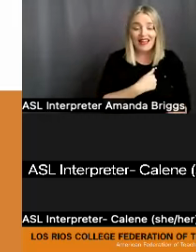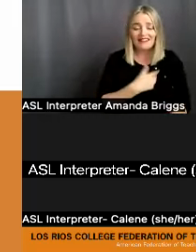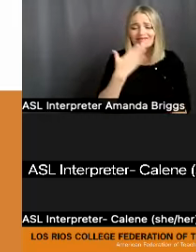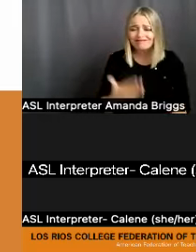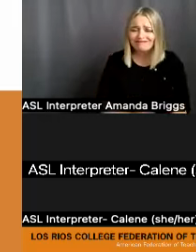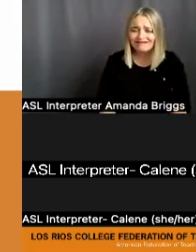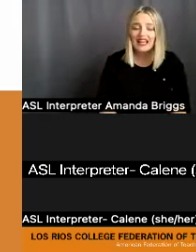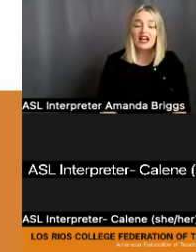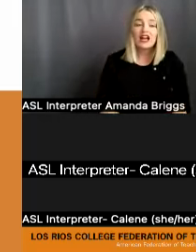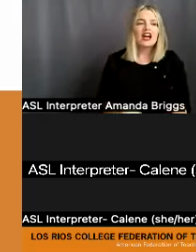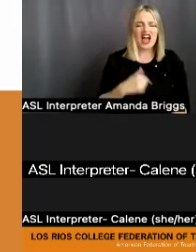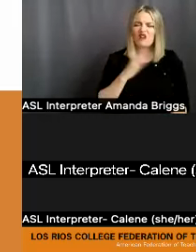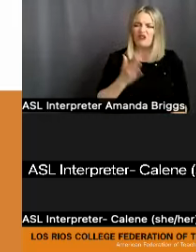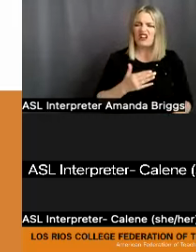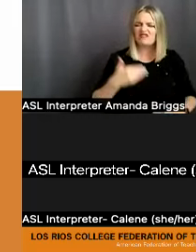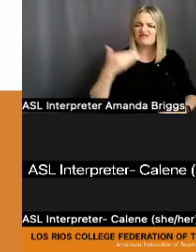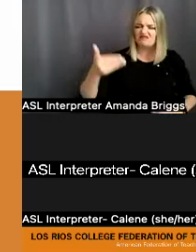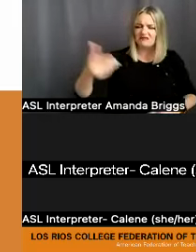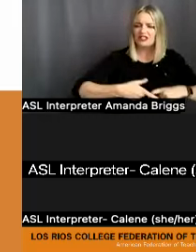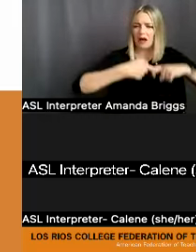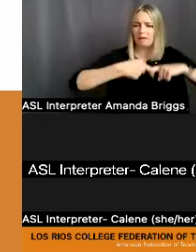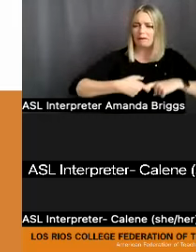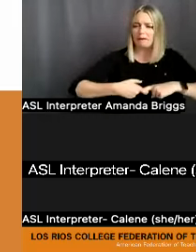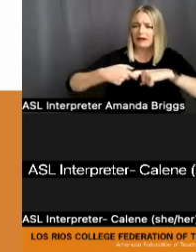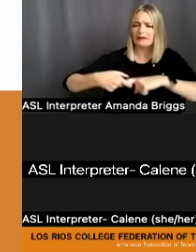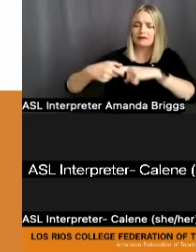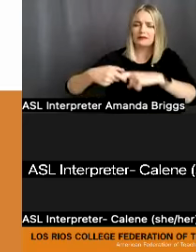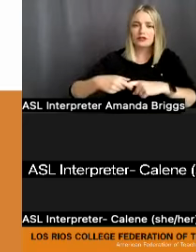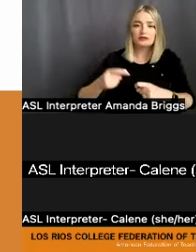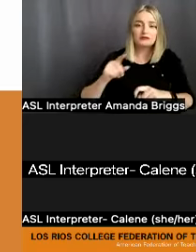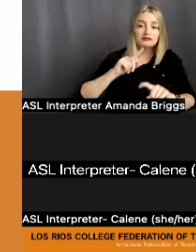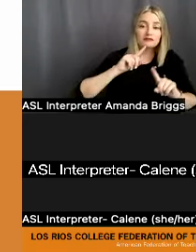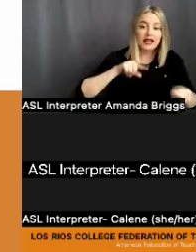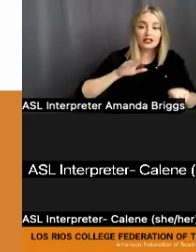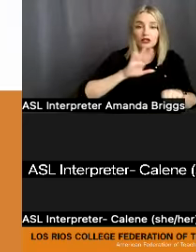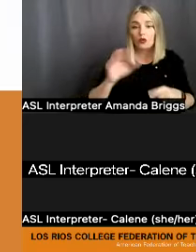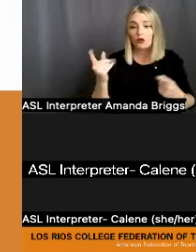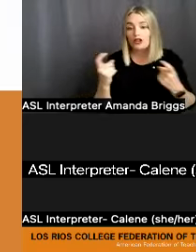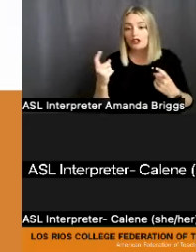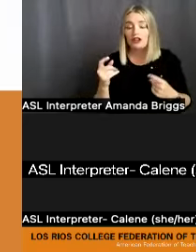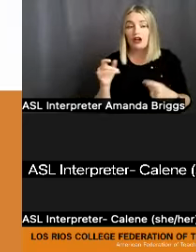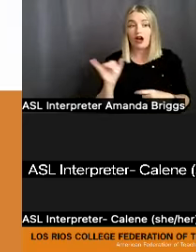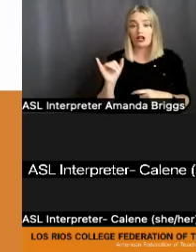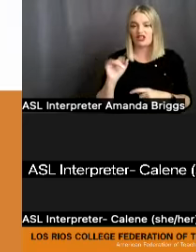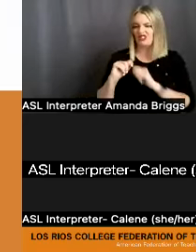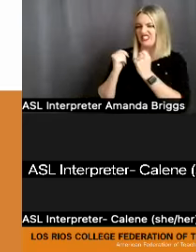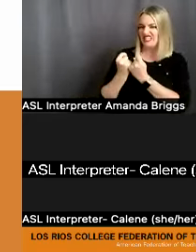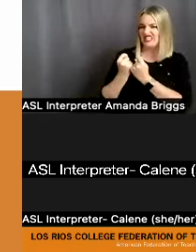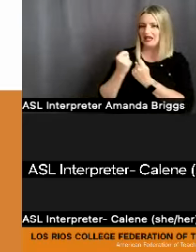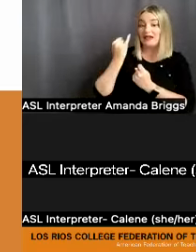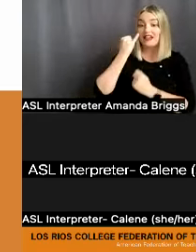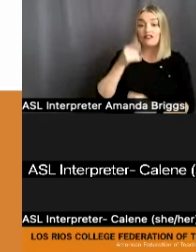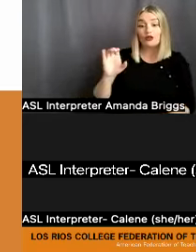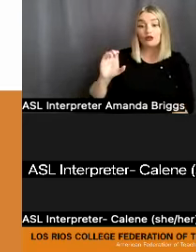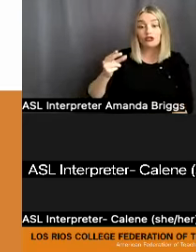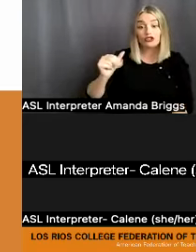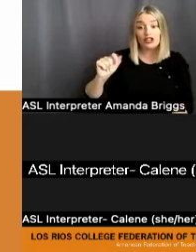to answer any questions, and then also members of our team who are here can also answer questions that you put into the